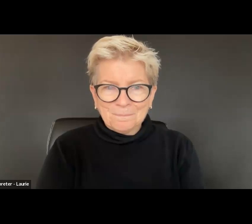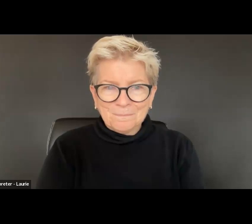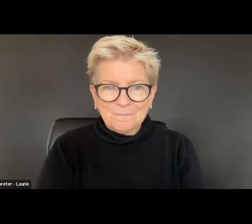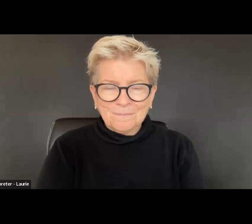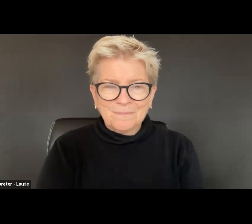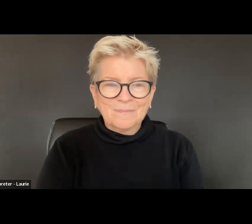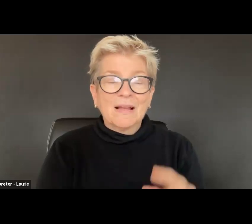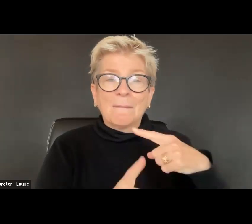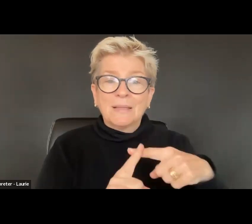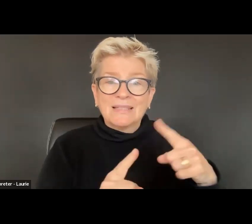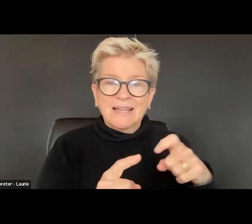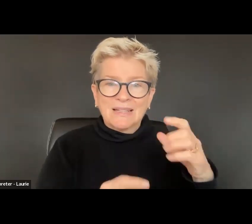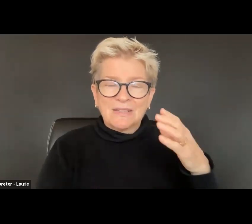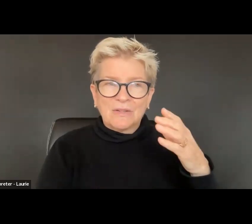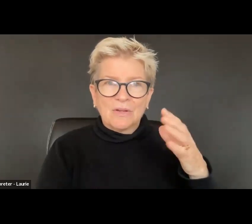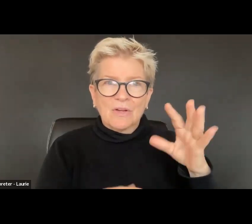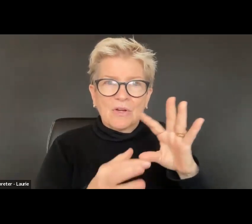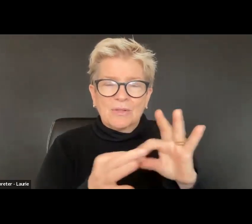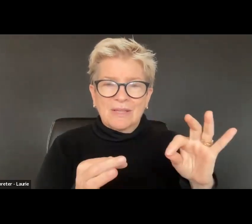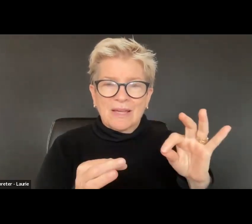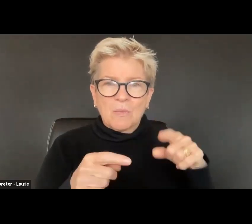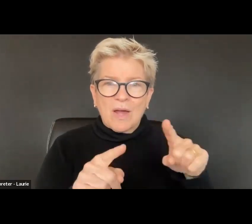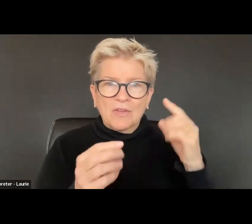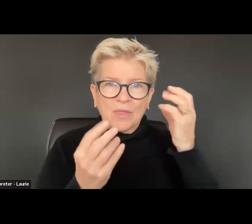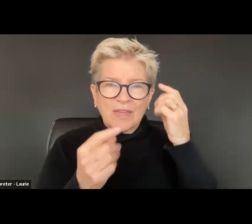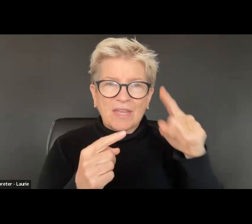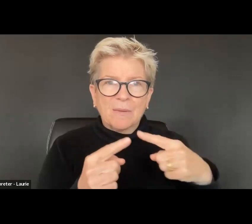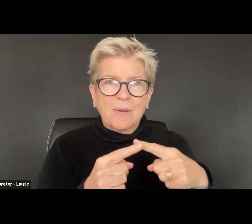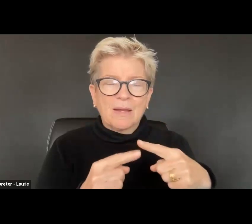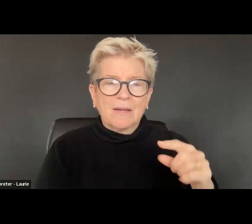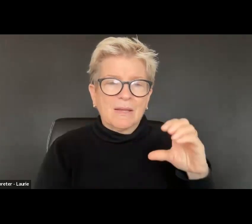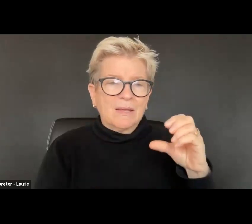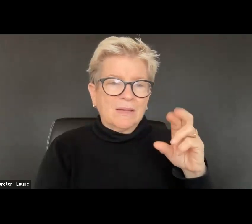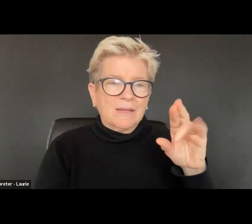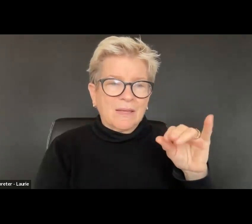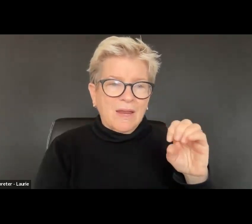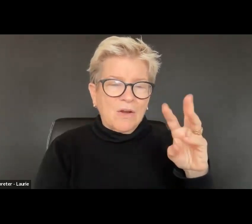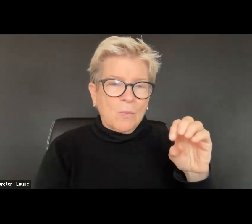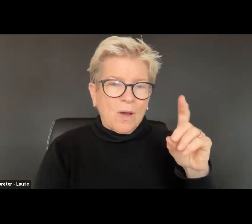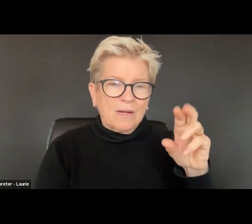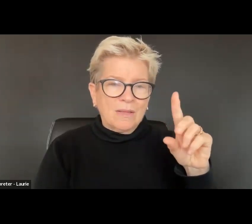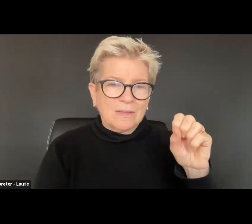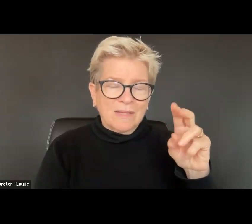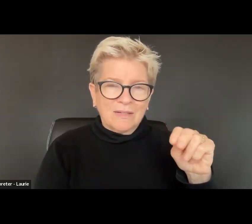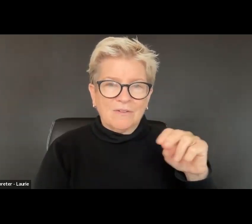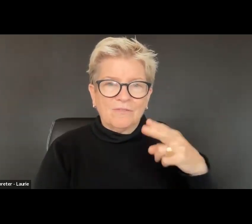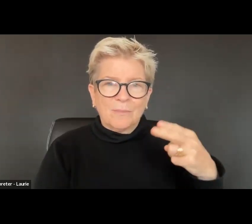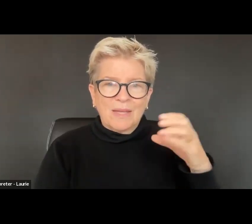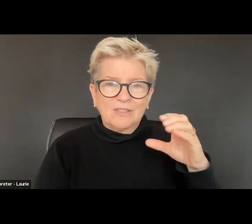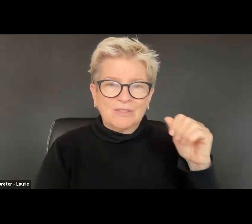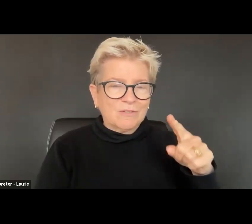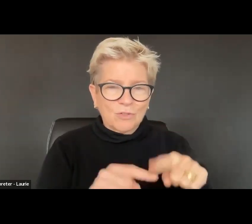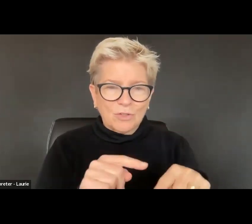I should also note, while you're thinking about it, Carrie Waterland with HCA was not able to join today, but